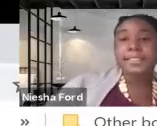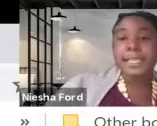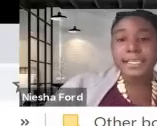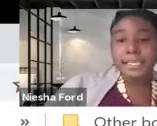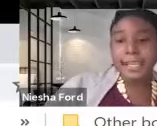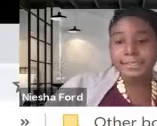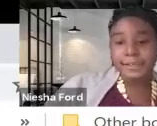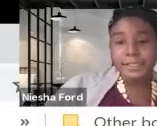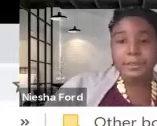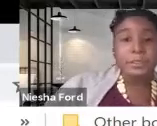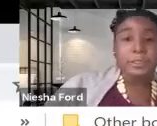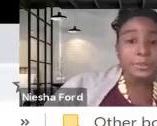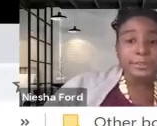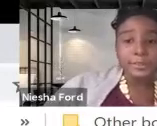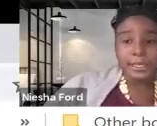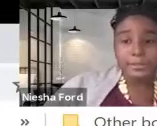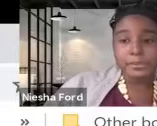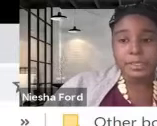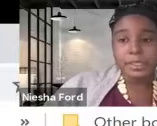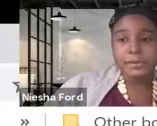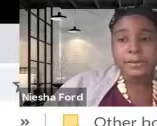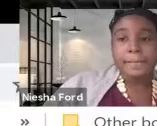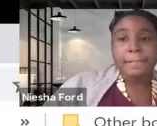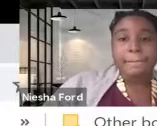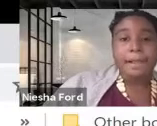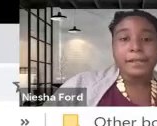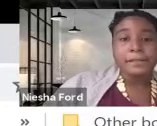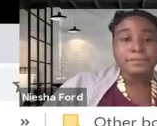for the second activity, we will be doing some interviewing.